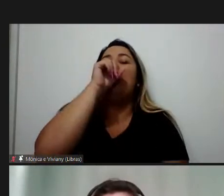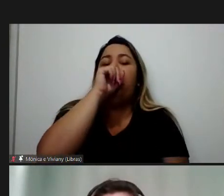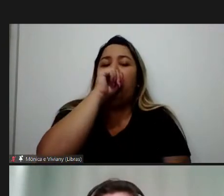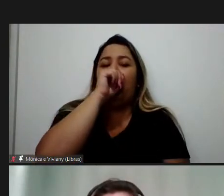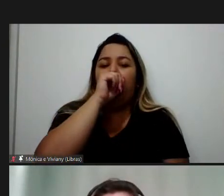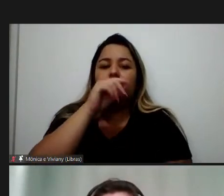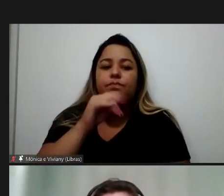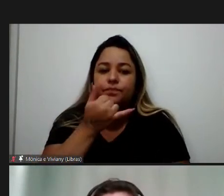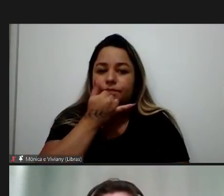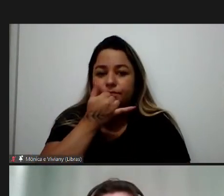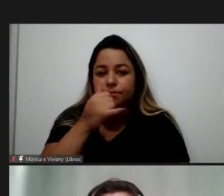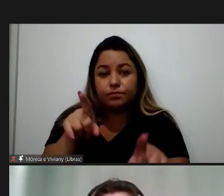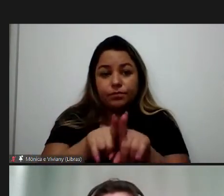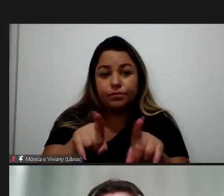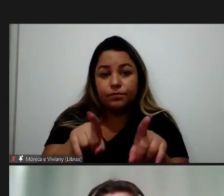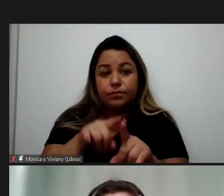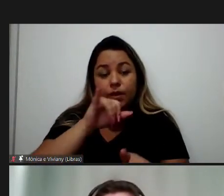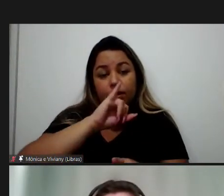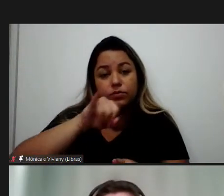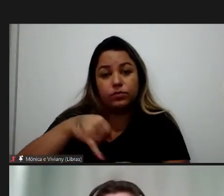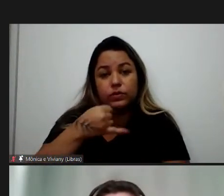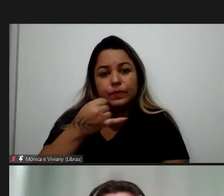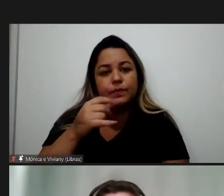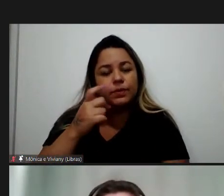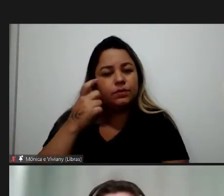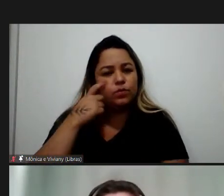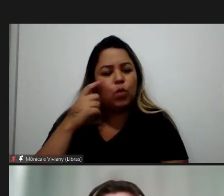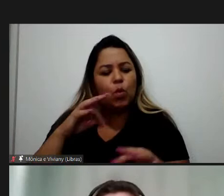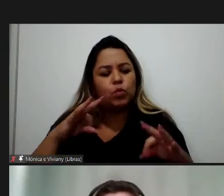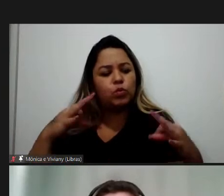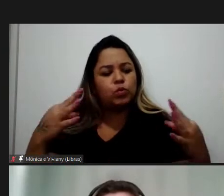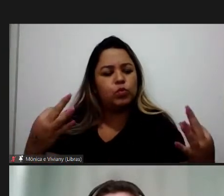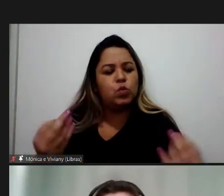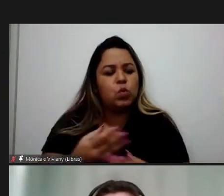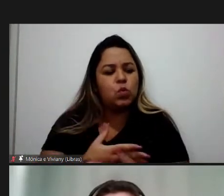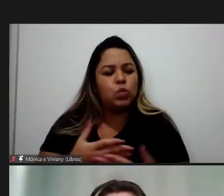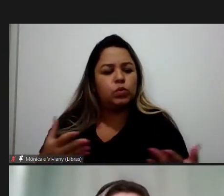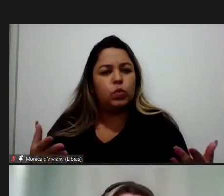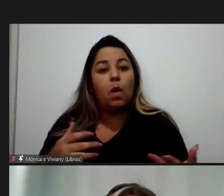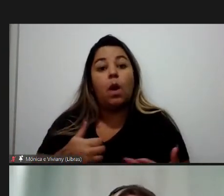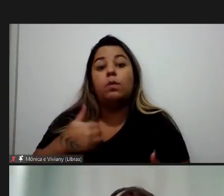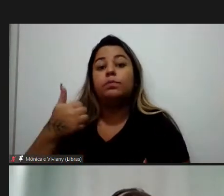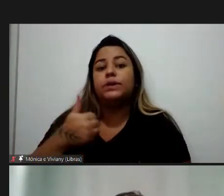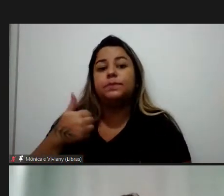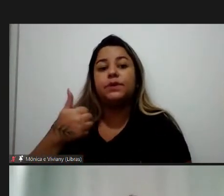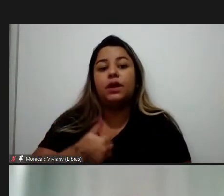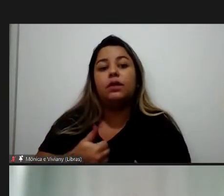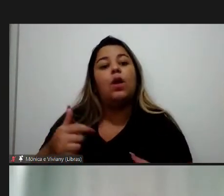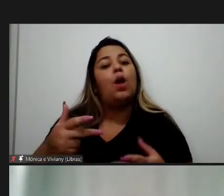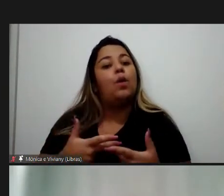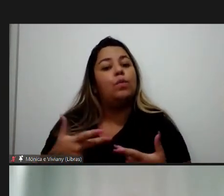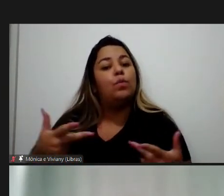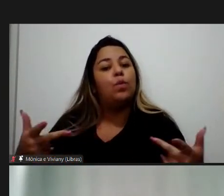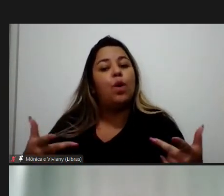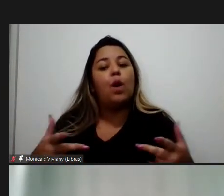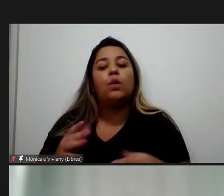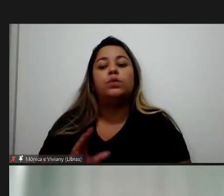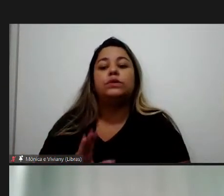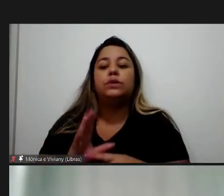participation, the need for participation. I would like to take the opportunity to call for the attention of all of you. First,